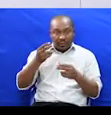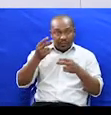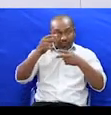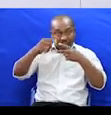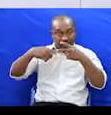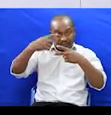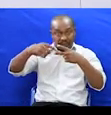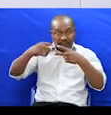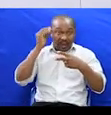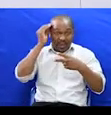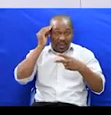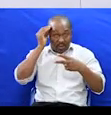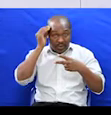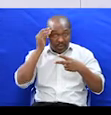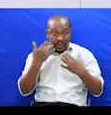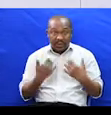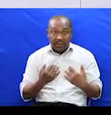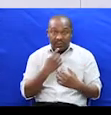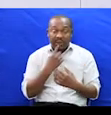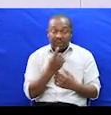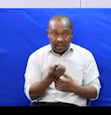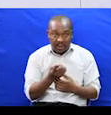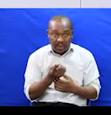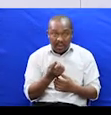that by definition,